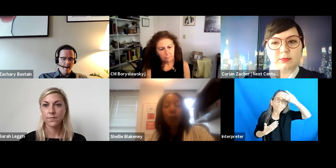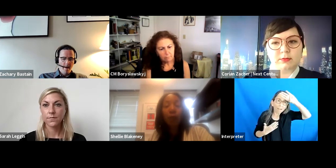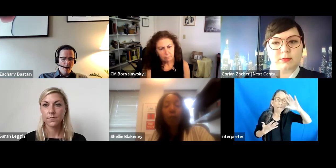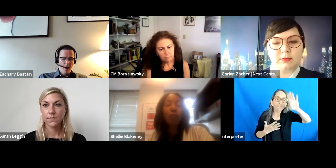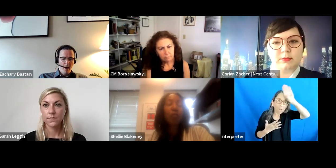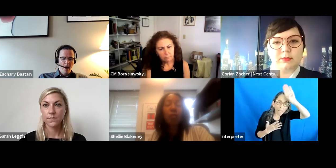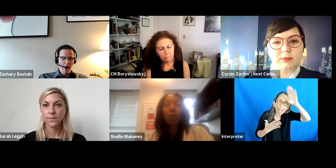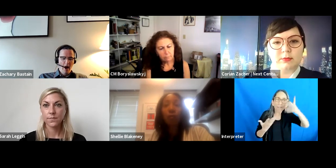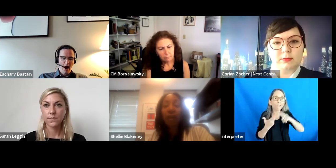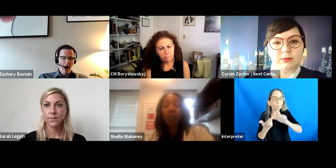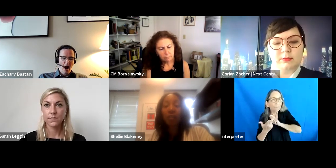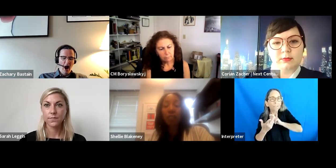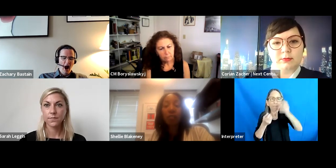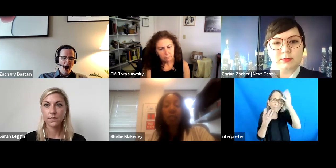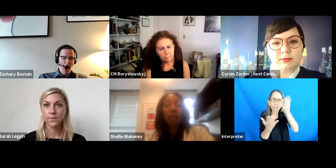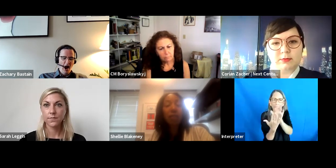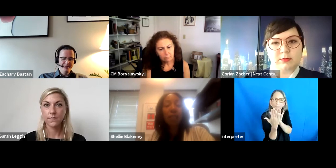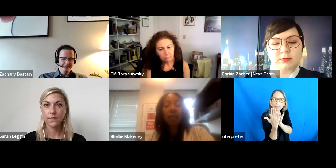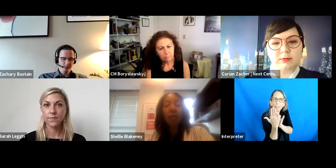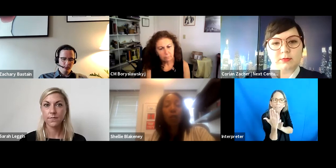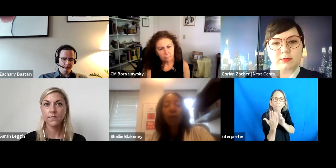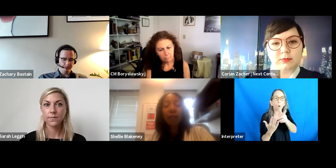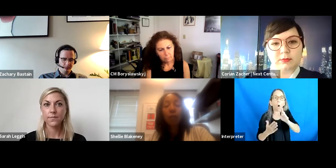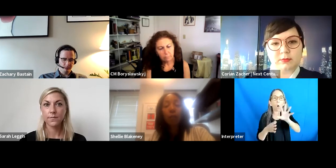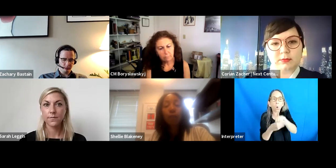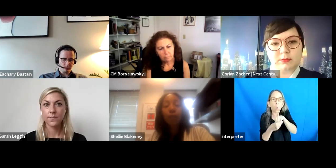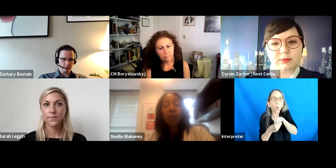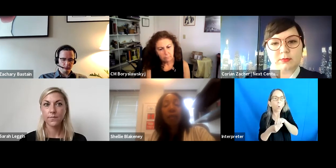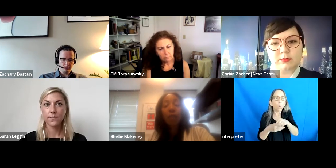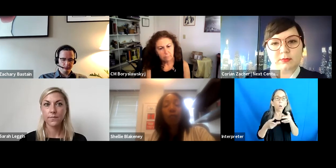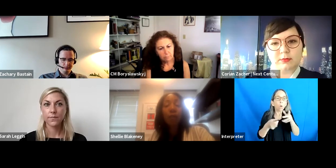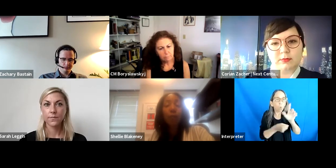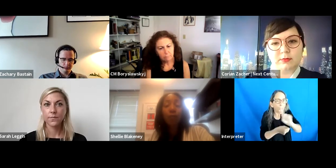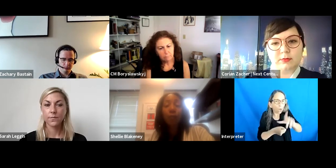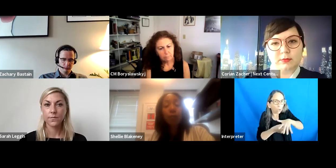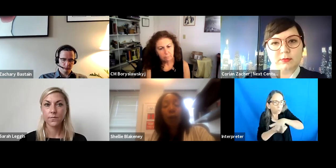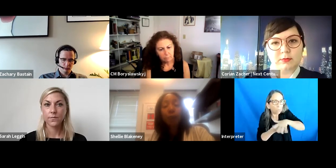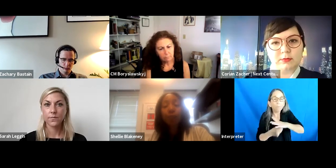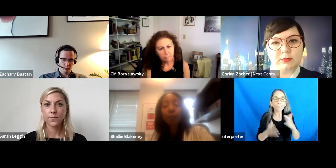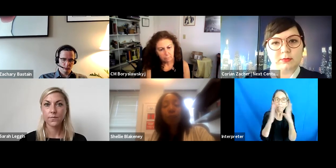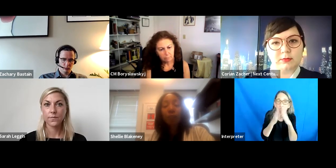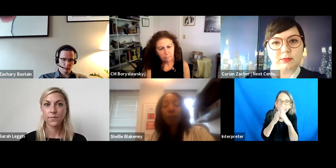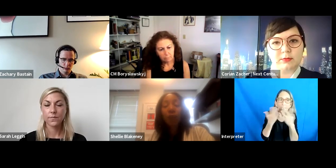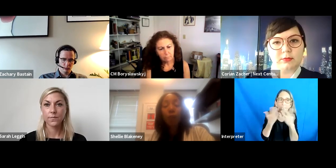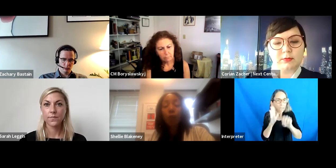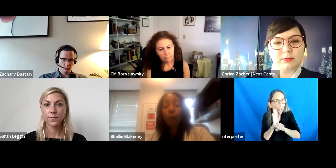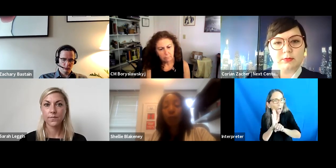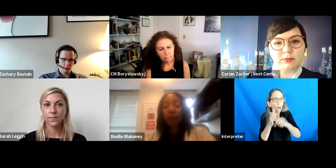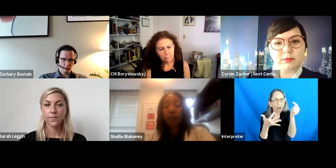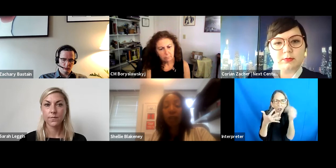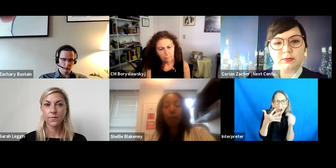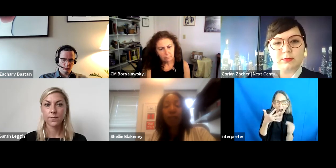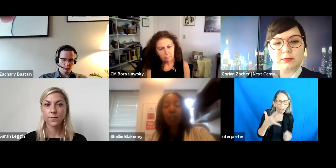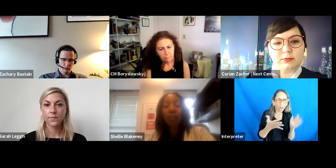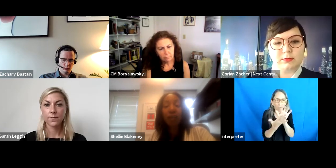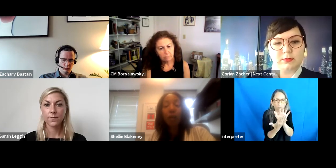include your location, city and state, if at all possible. And if you're able to do so, you will